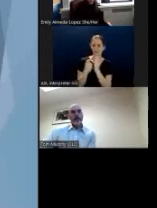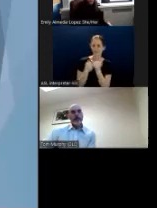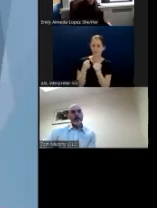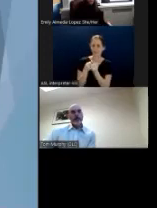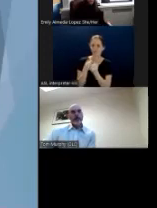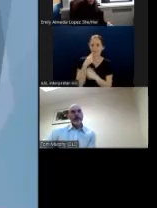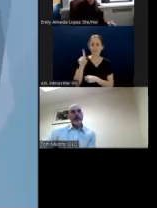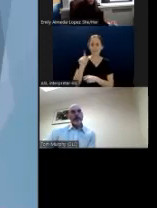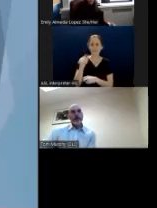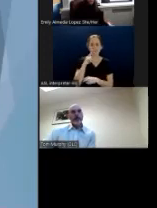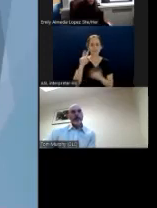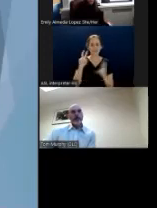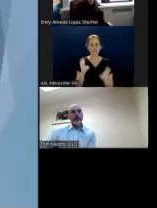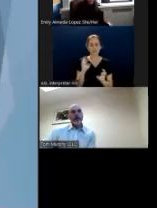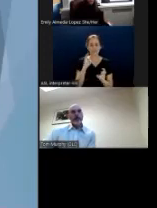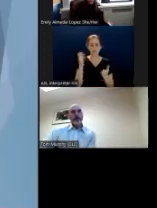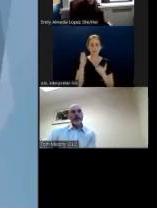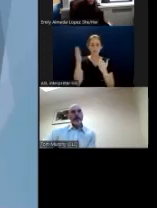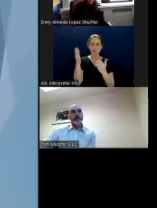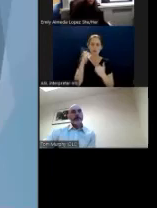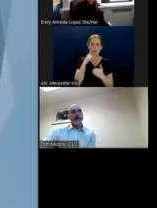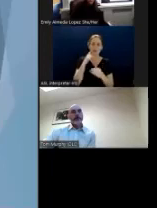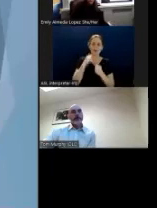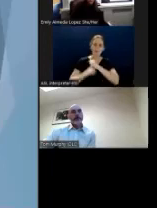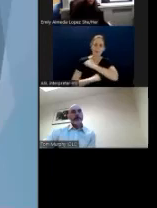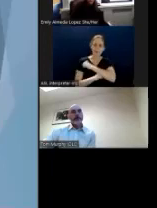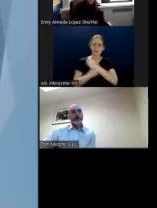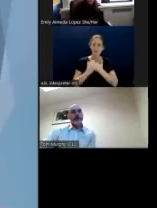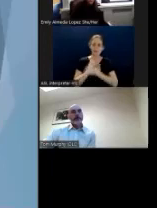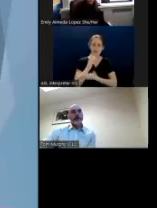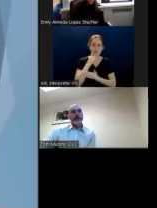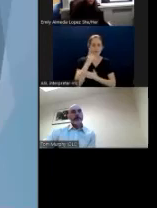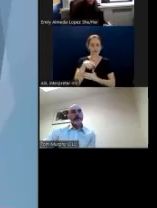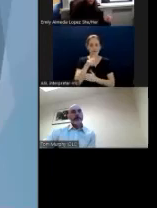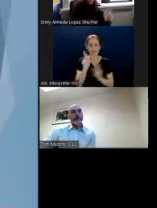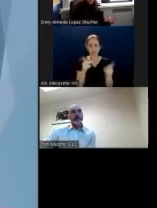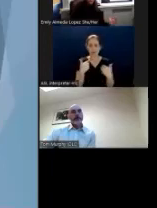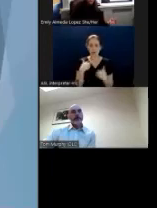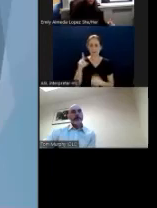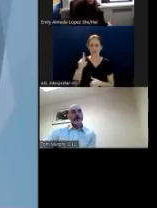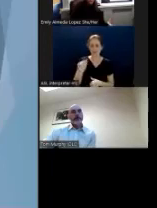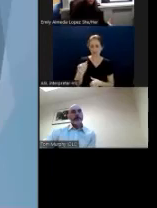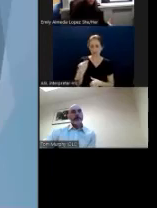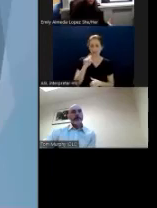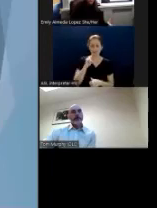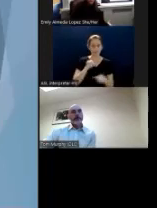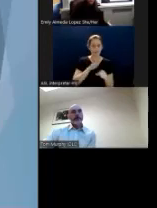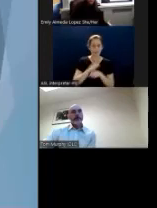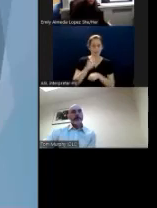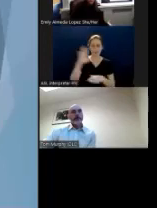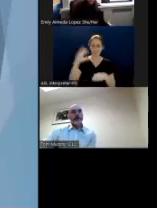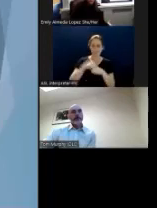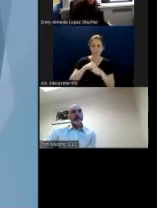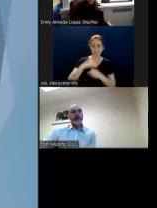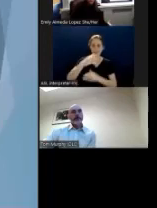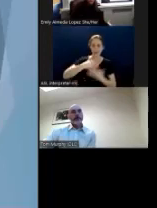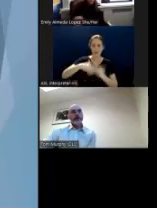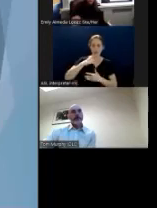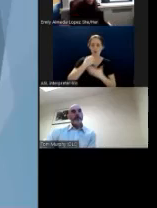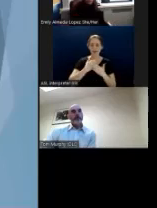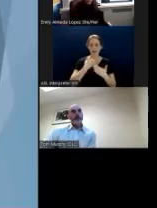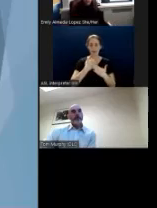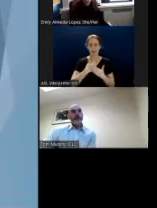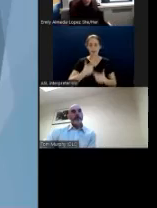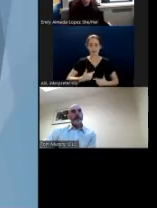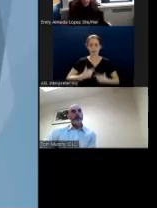disability issues. We promote fundamental rights of all individuals with disabilities to fully participate in the social and economic life